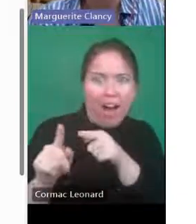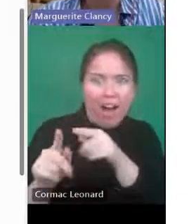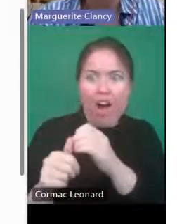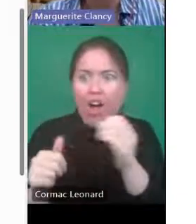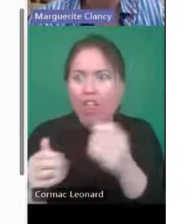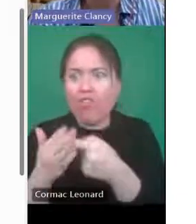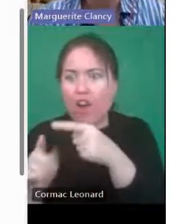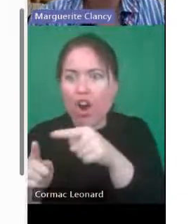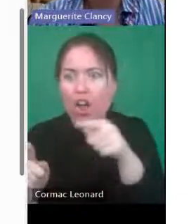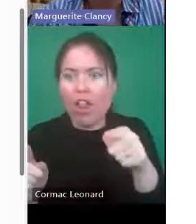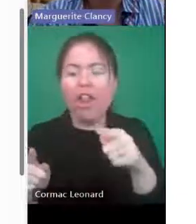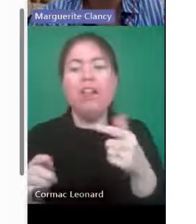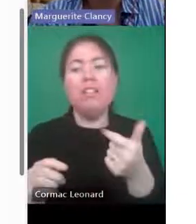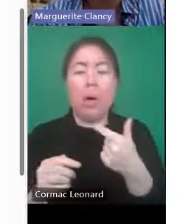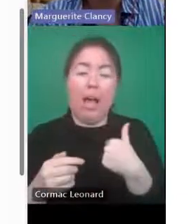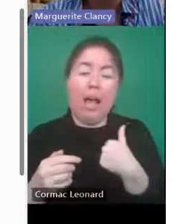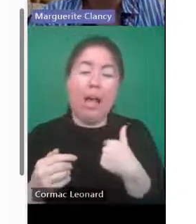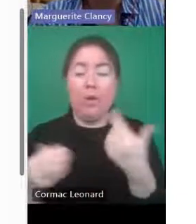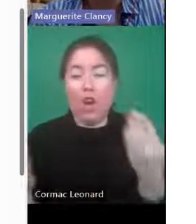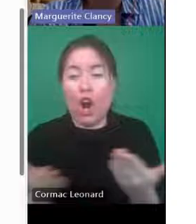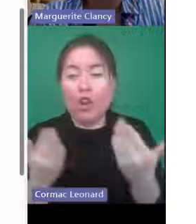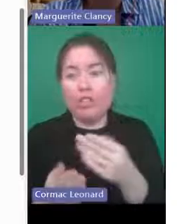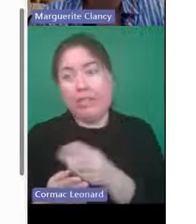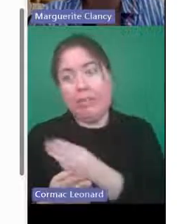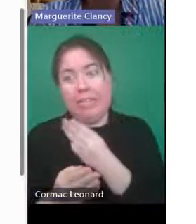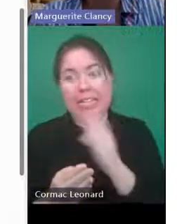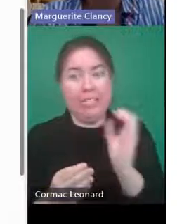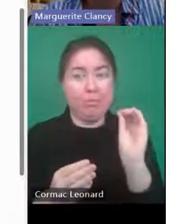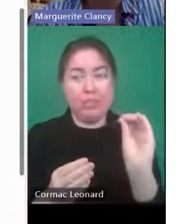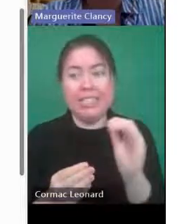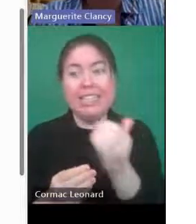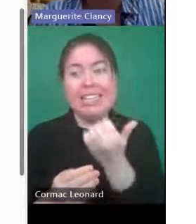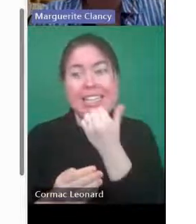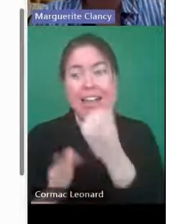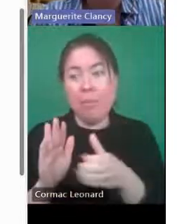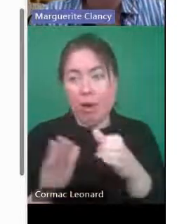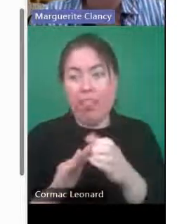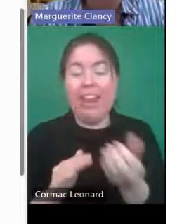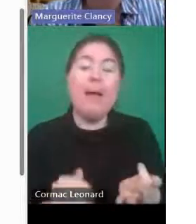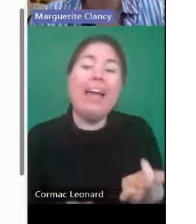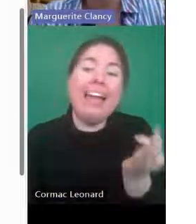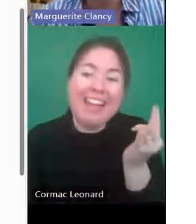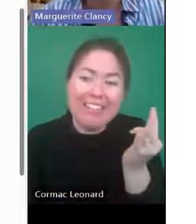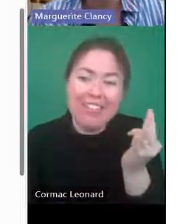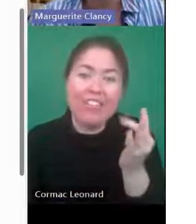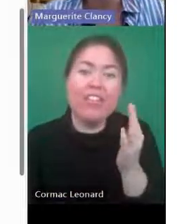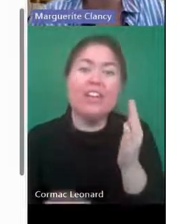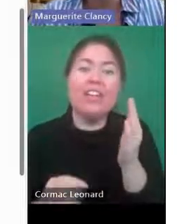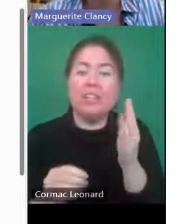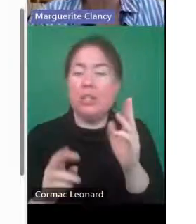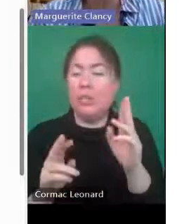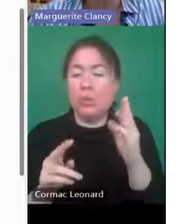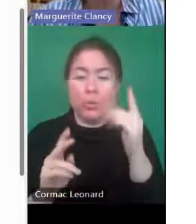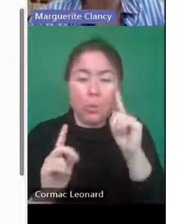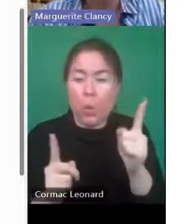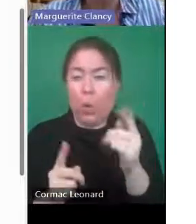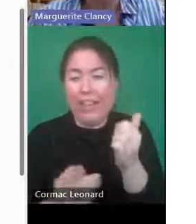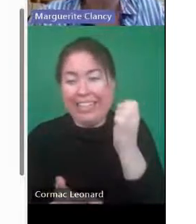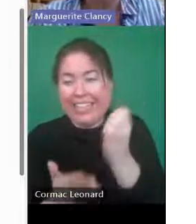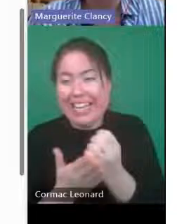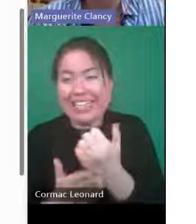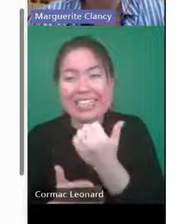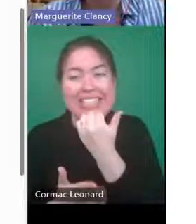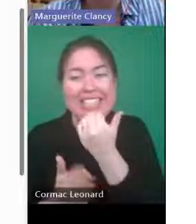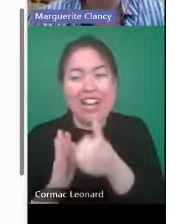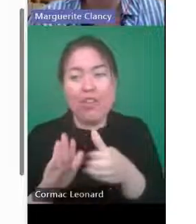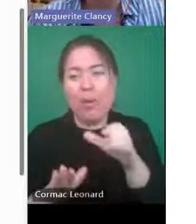not available to you, you have the ability to be able to provide an age. But ideally, we would request